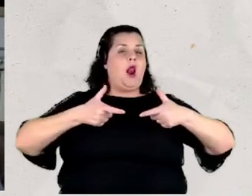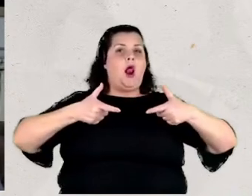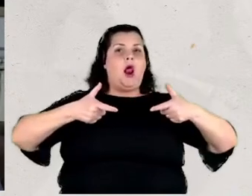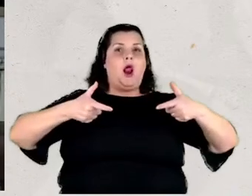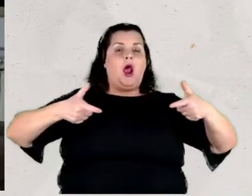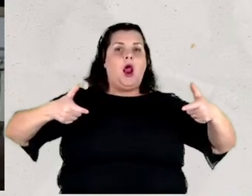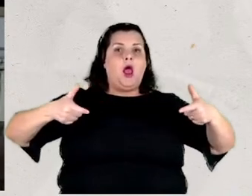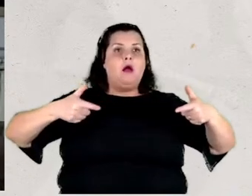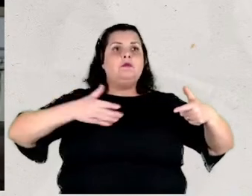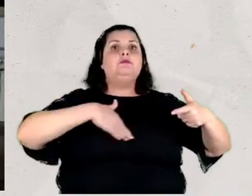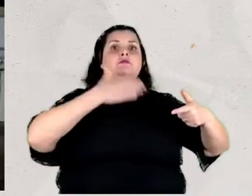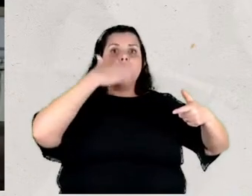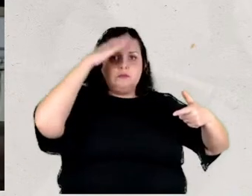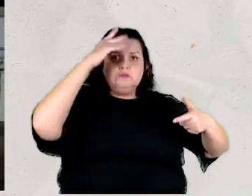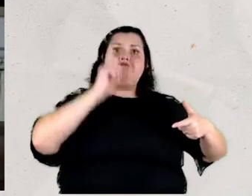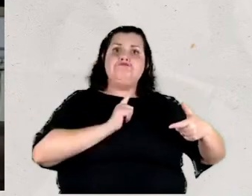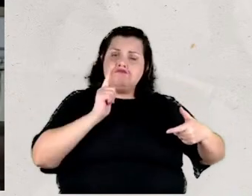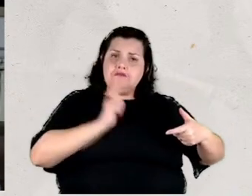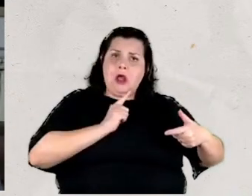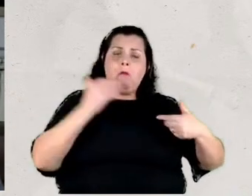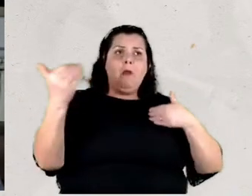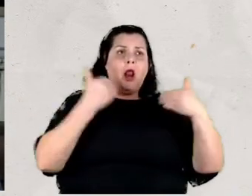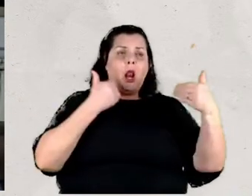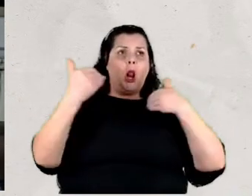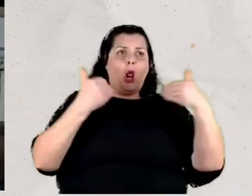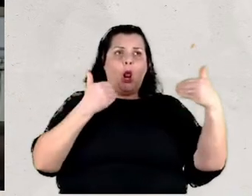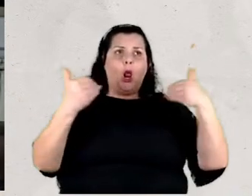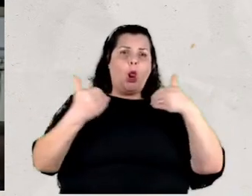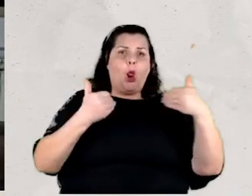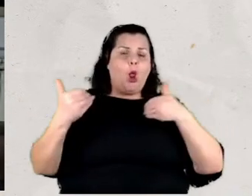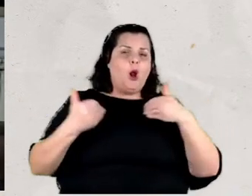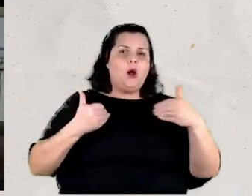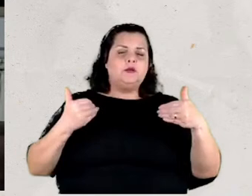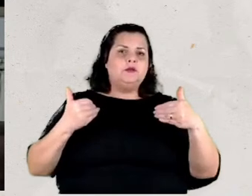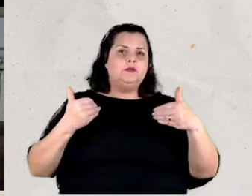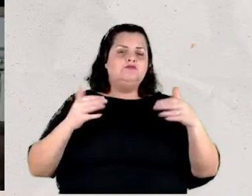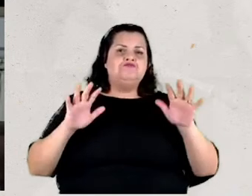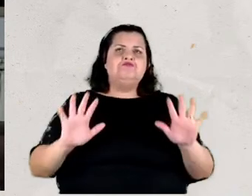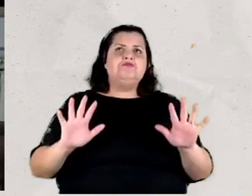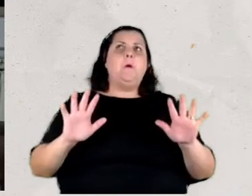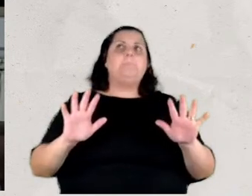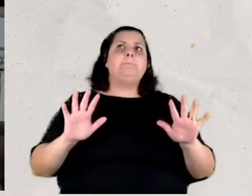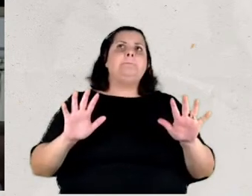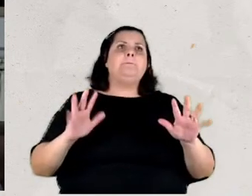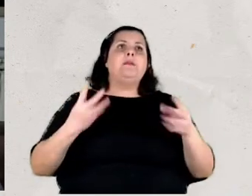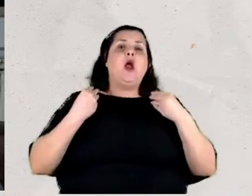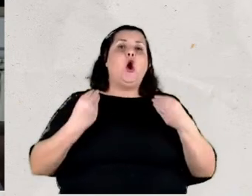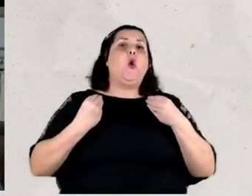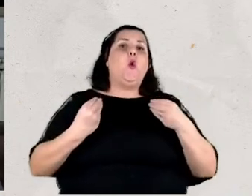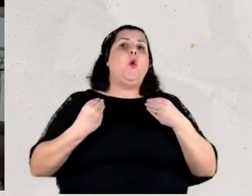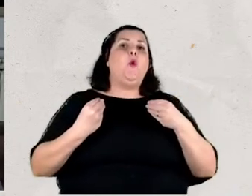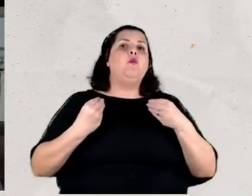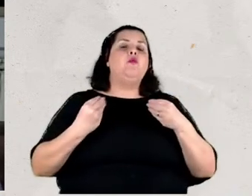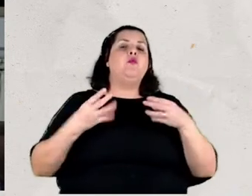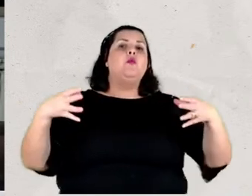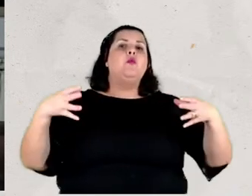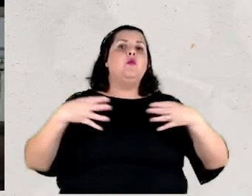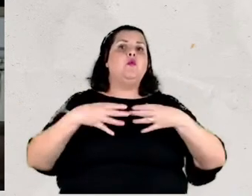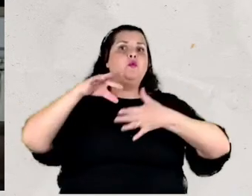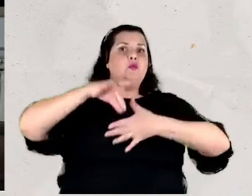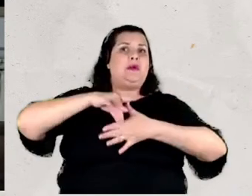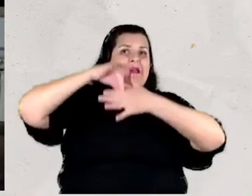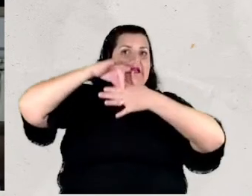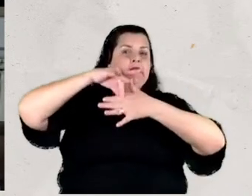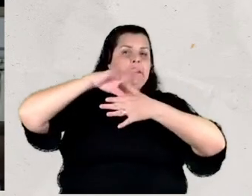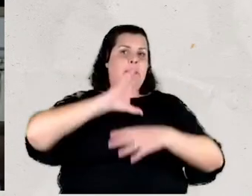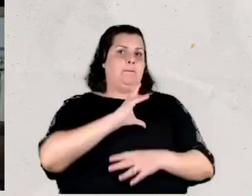how the leadership of the Palestinians, they are going to react to these Arabs? What's going to happen there? Is not that danger that is going to